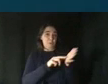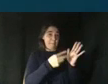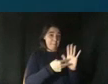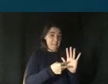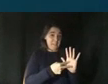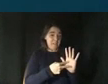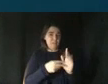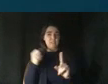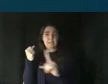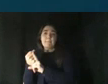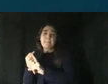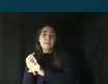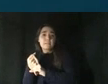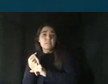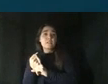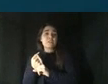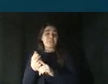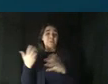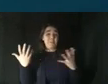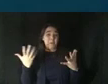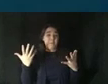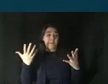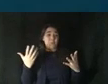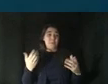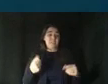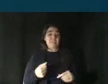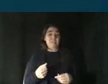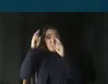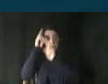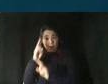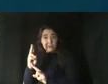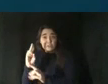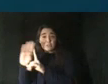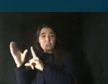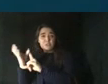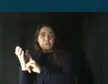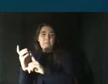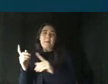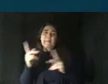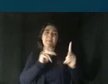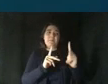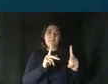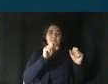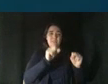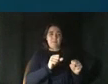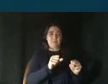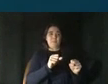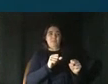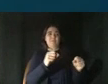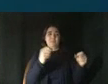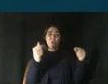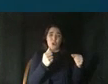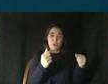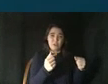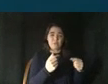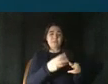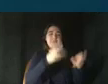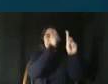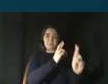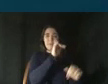honor the Ugandan culture, but people can still be hurt by it, by our actions, and we have to respect that. That's a very